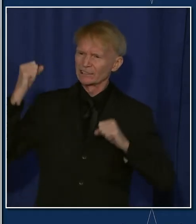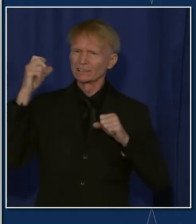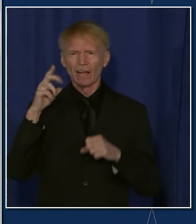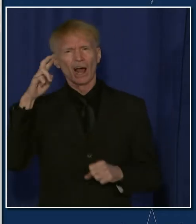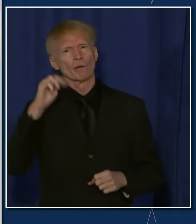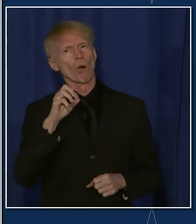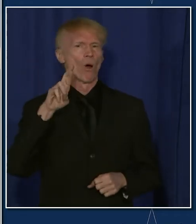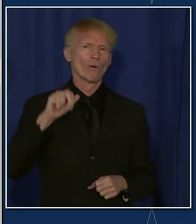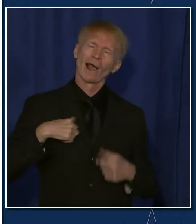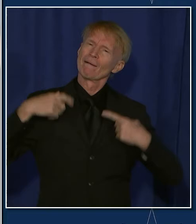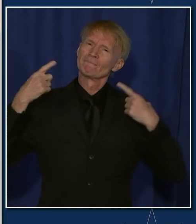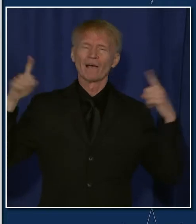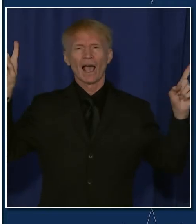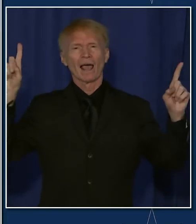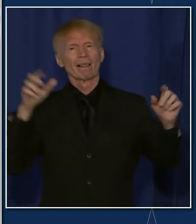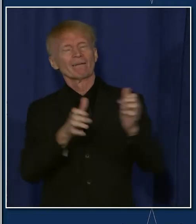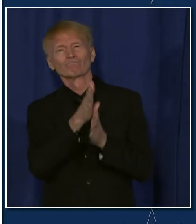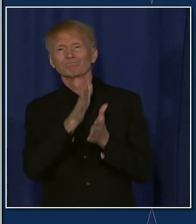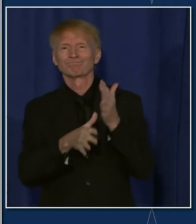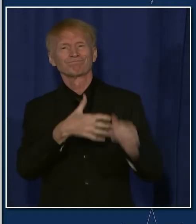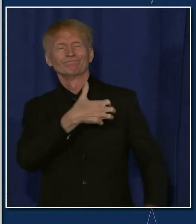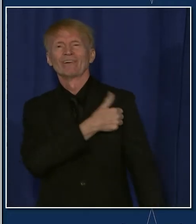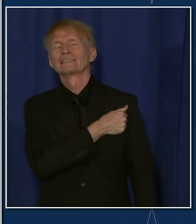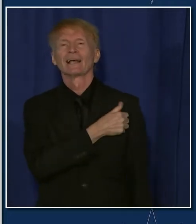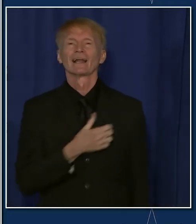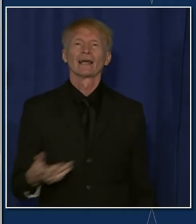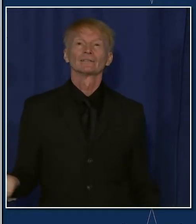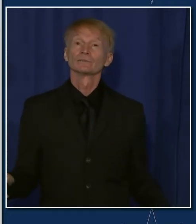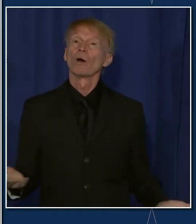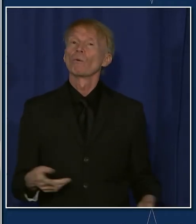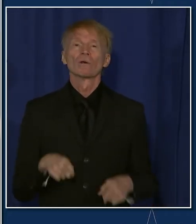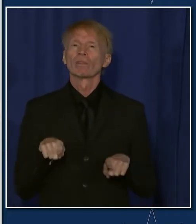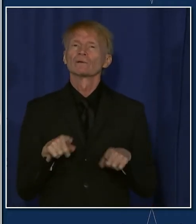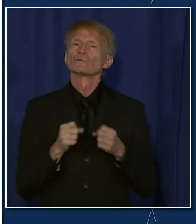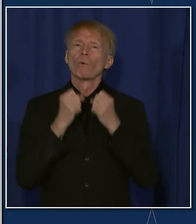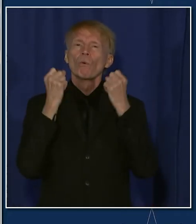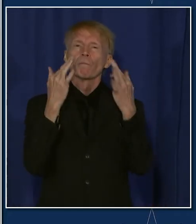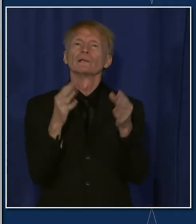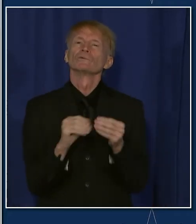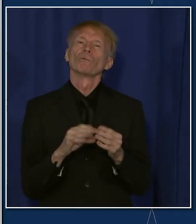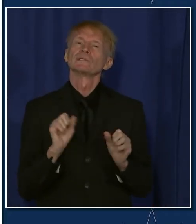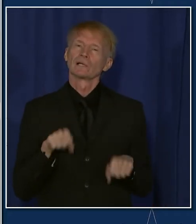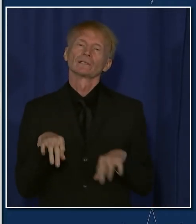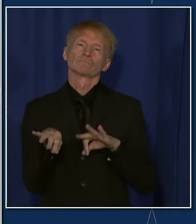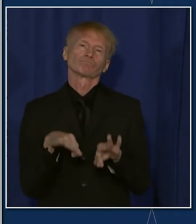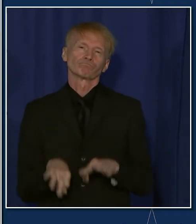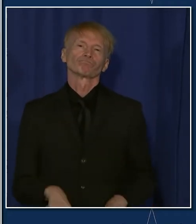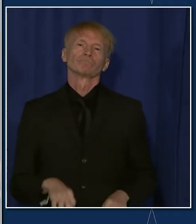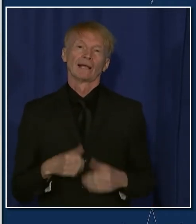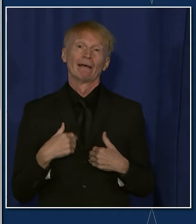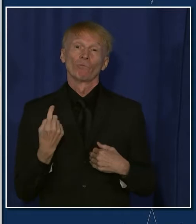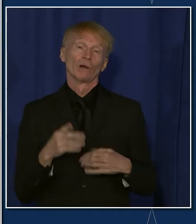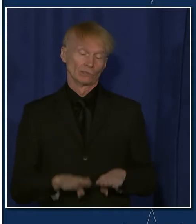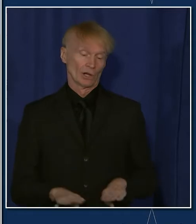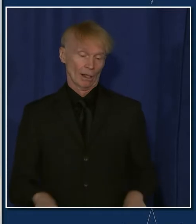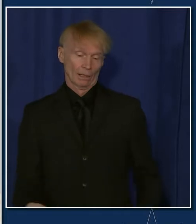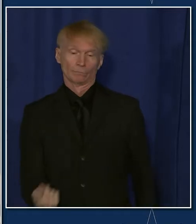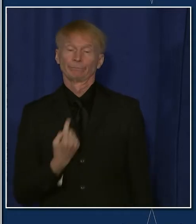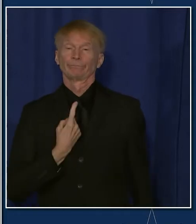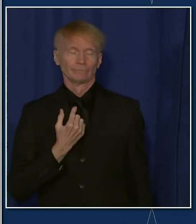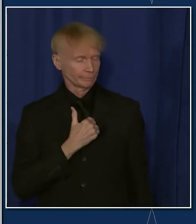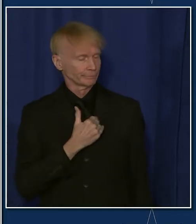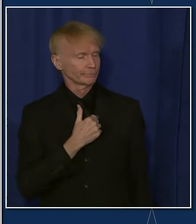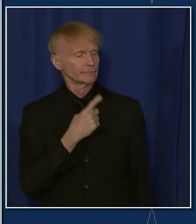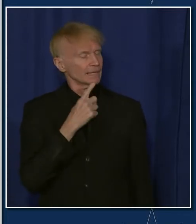Mora, I'm finally vaccinated." And there's so many stories I can also tell you. There's a child who approached me and said,